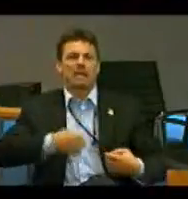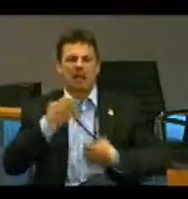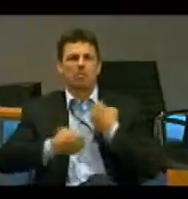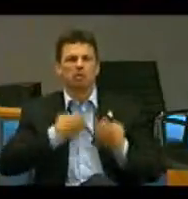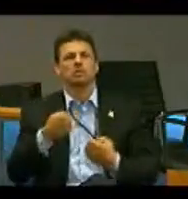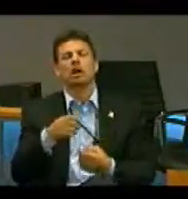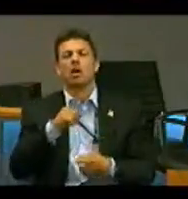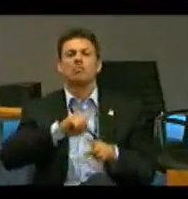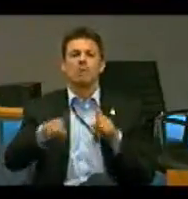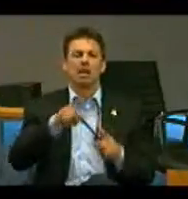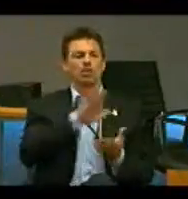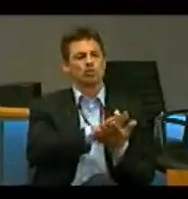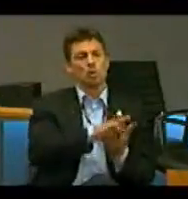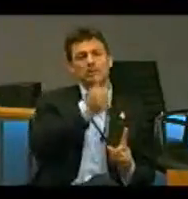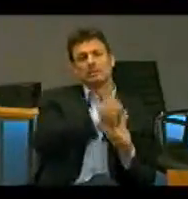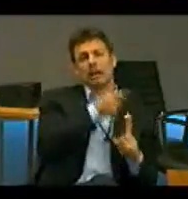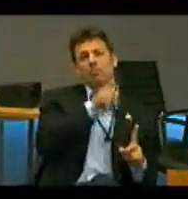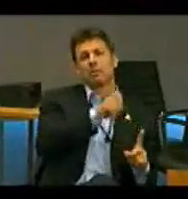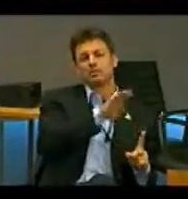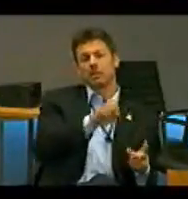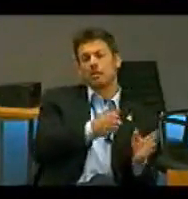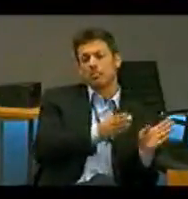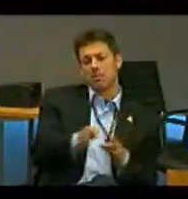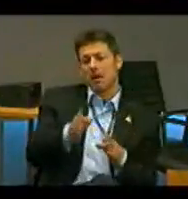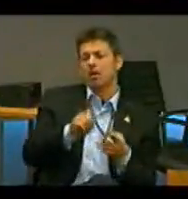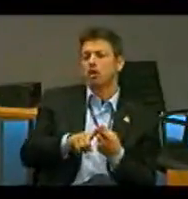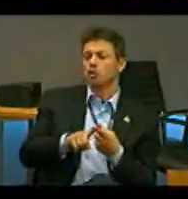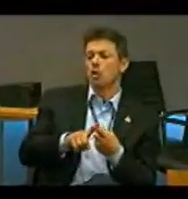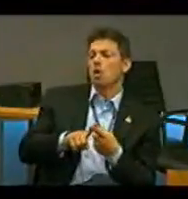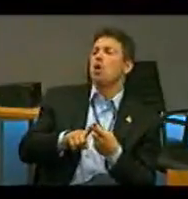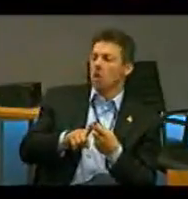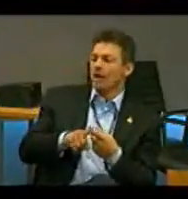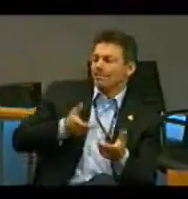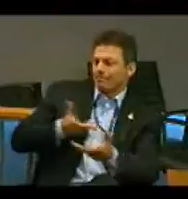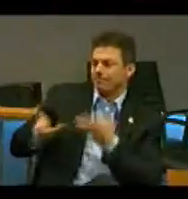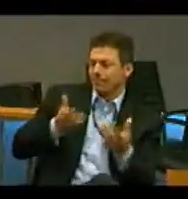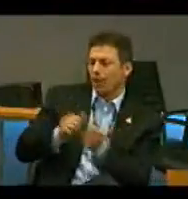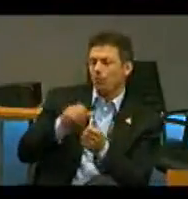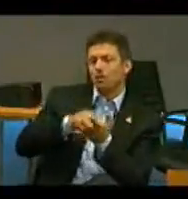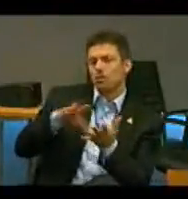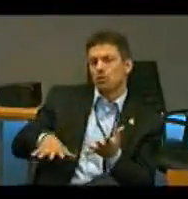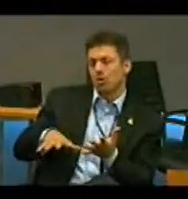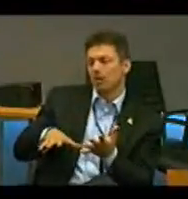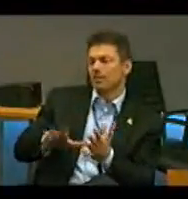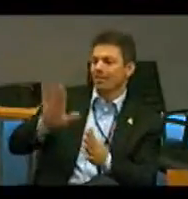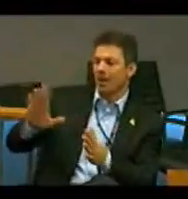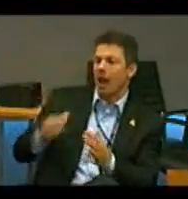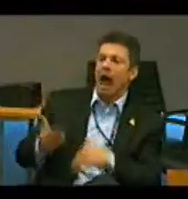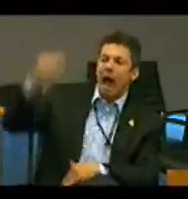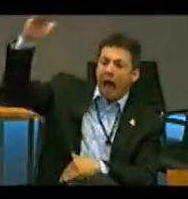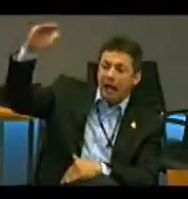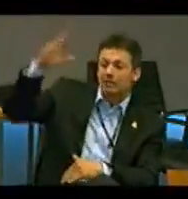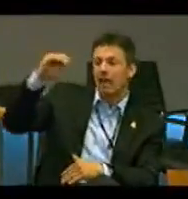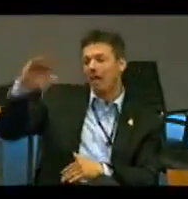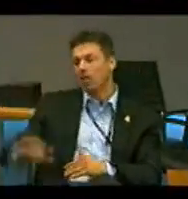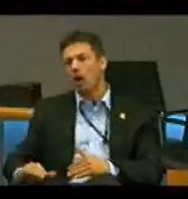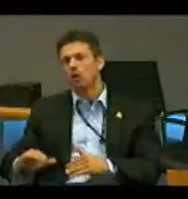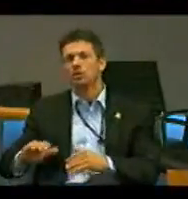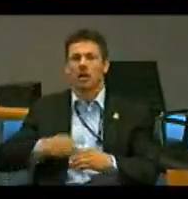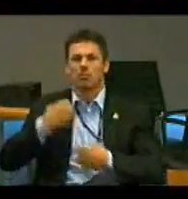with the highs and lows of emotion, the trials and tribulations of,